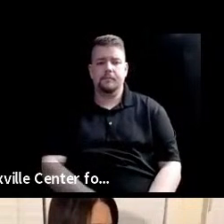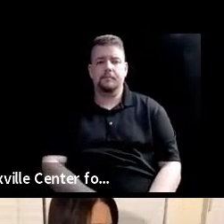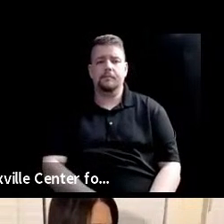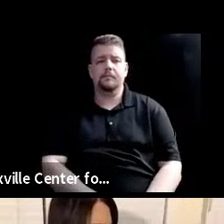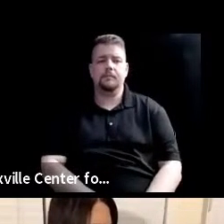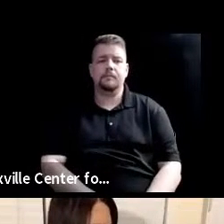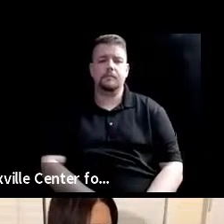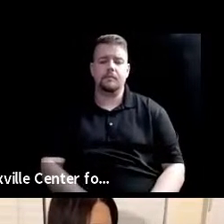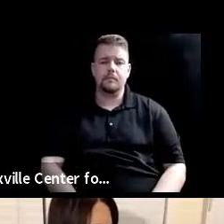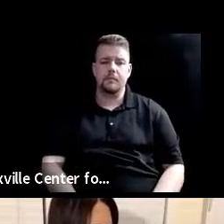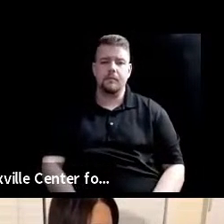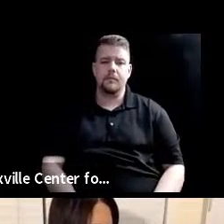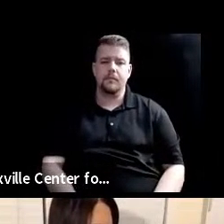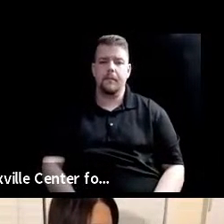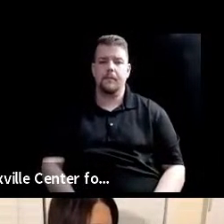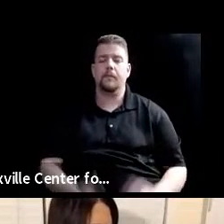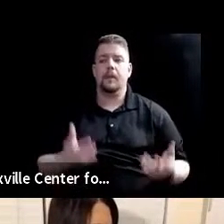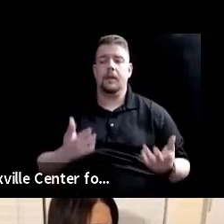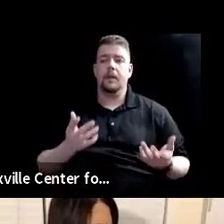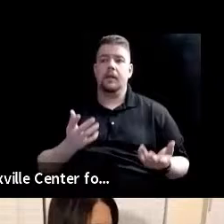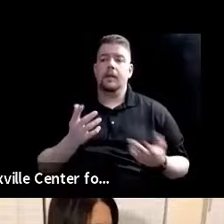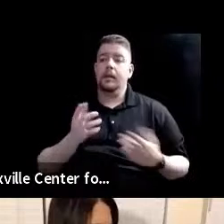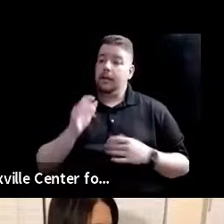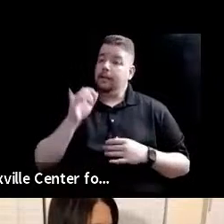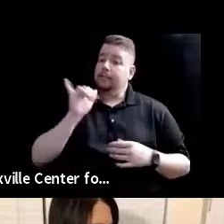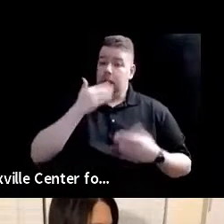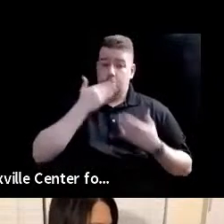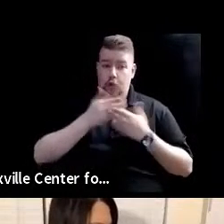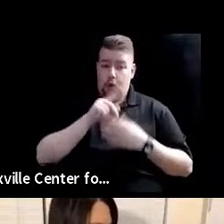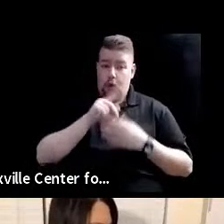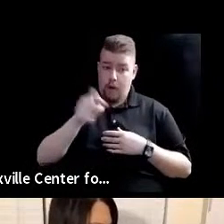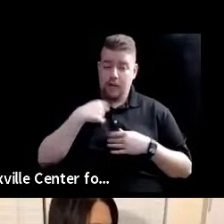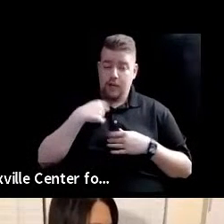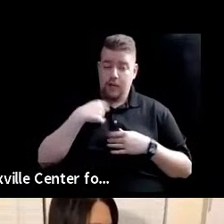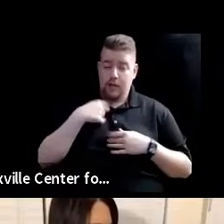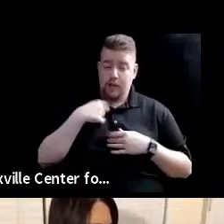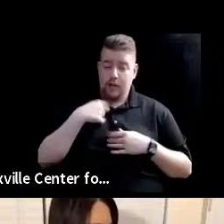So that's a great question, and I'm thinking